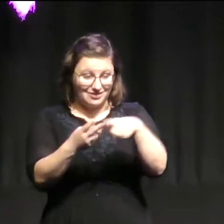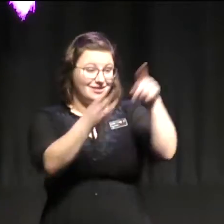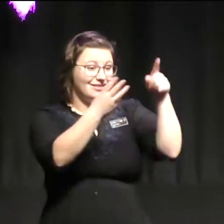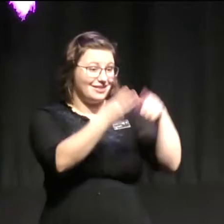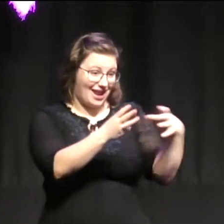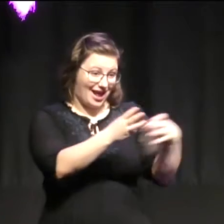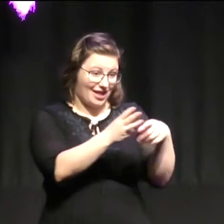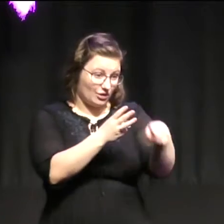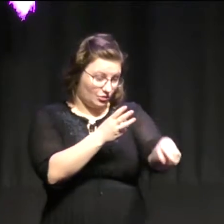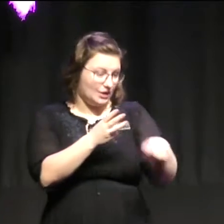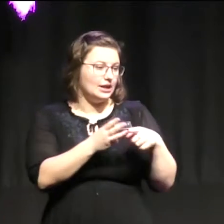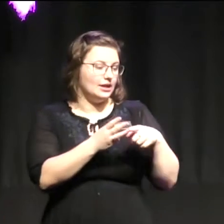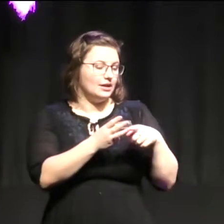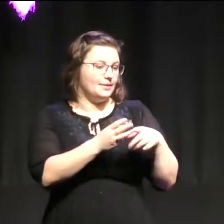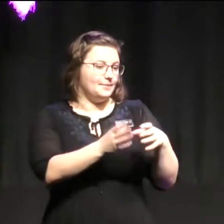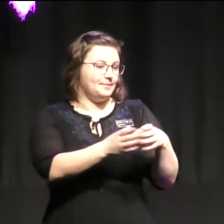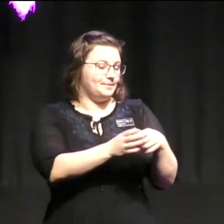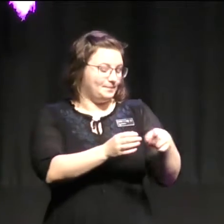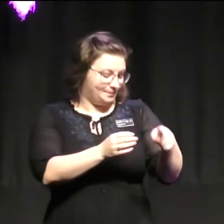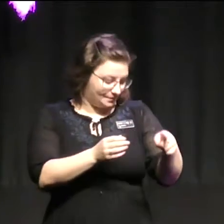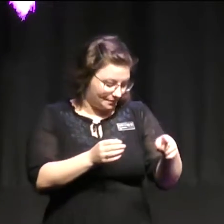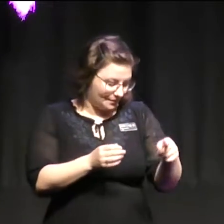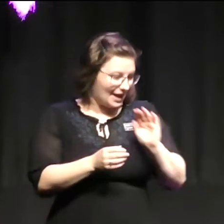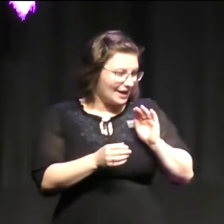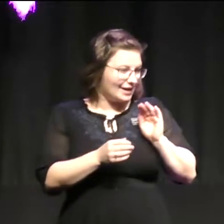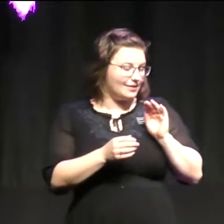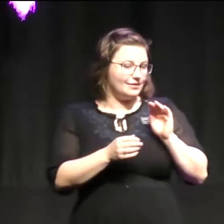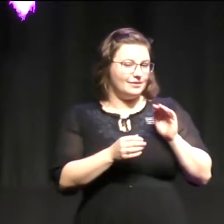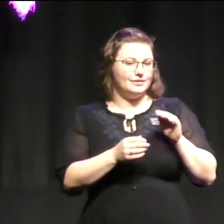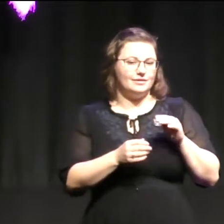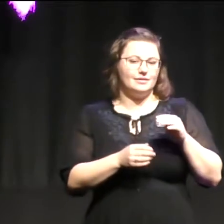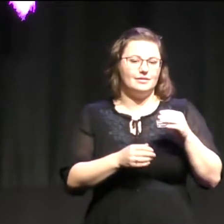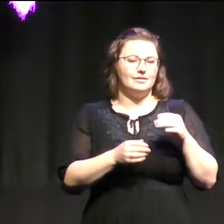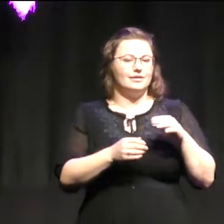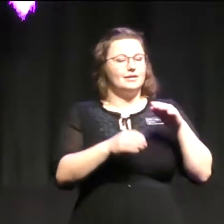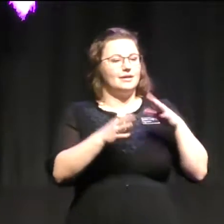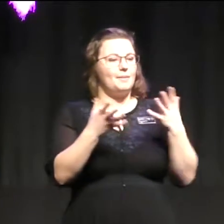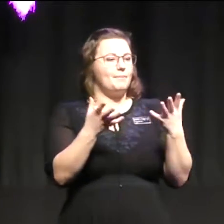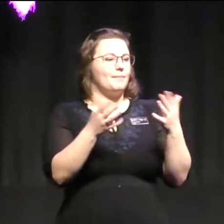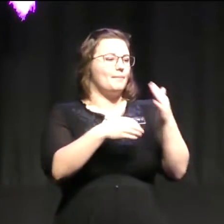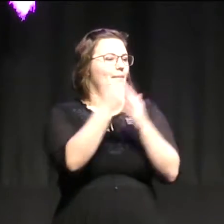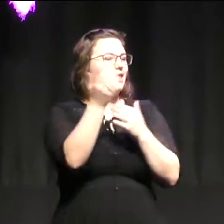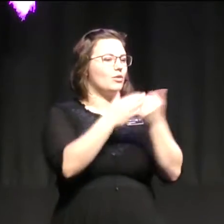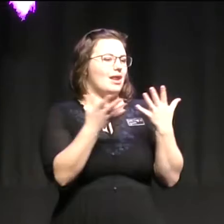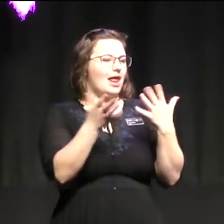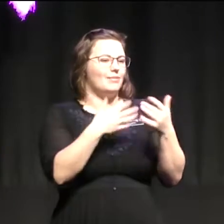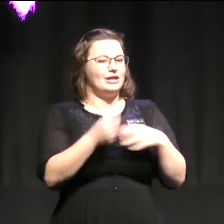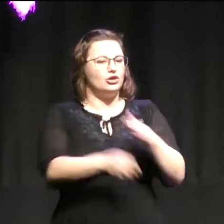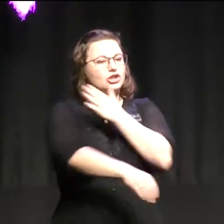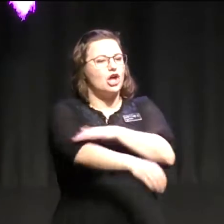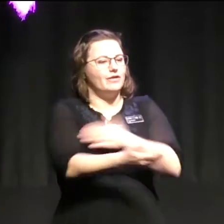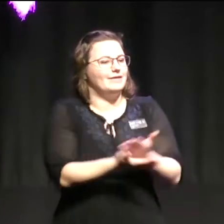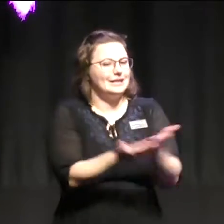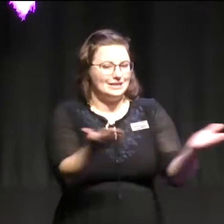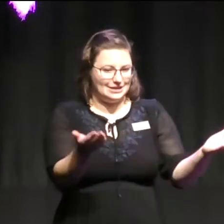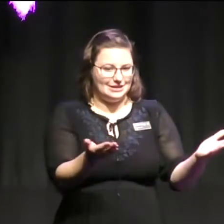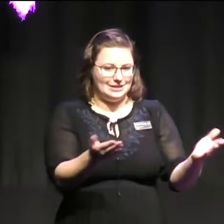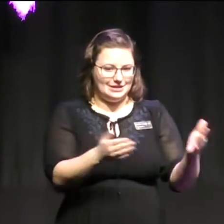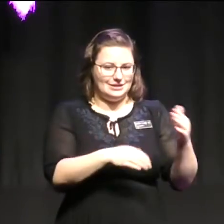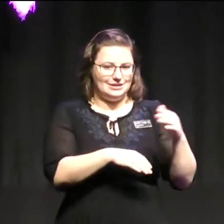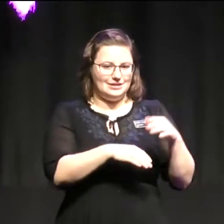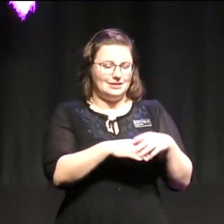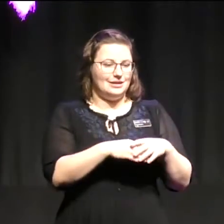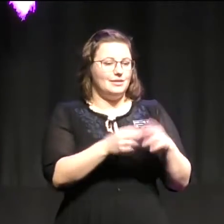of um, manual workers and service providers. So these are women who